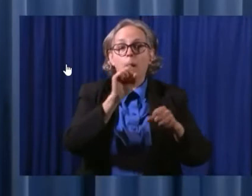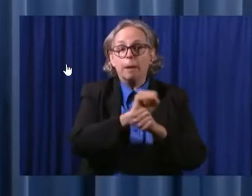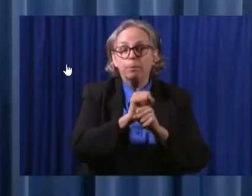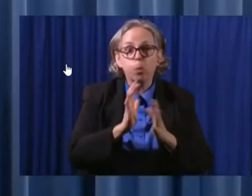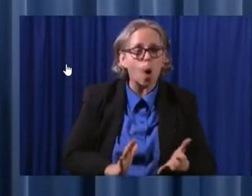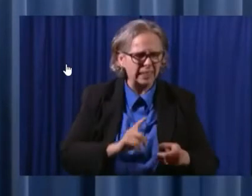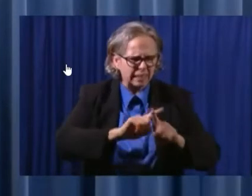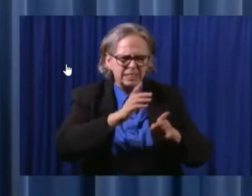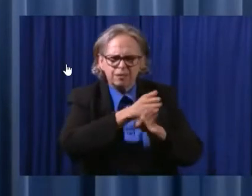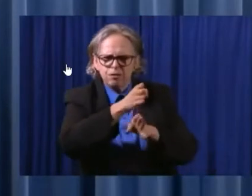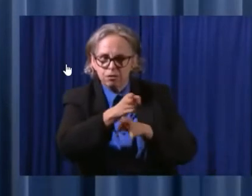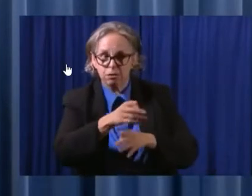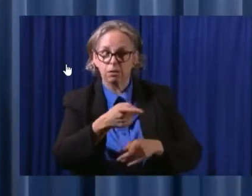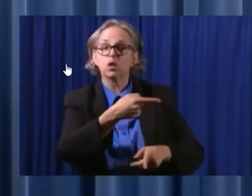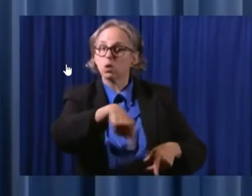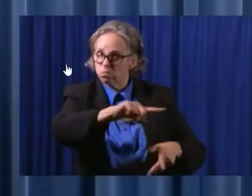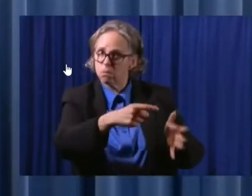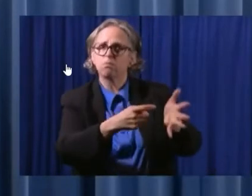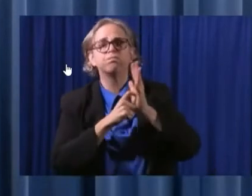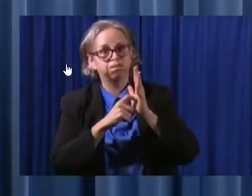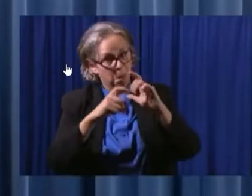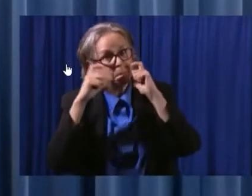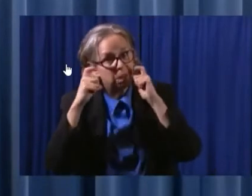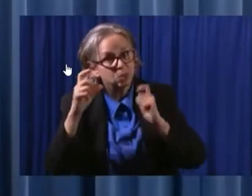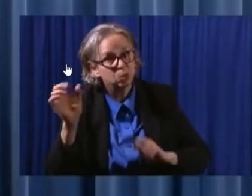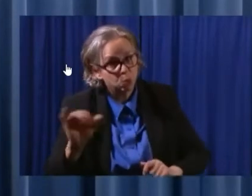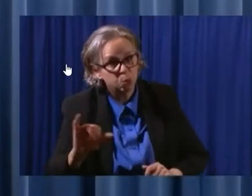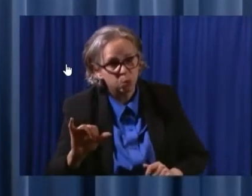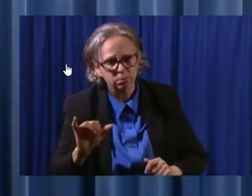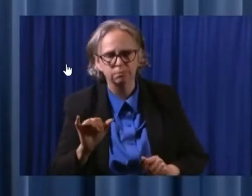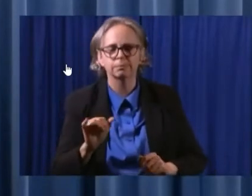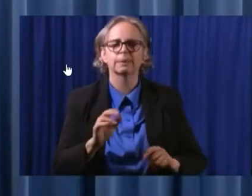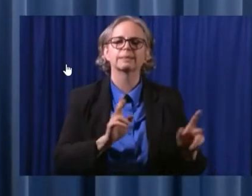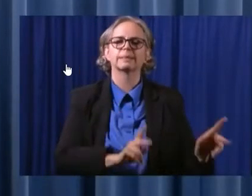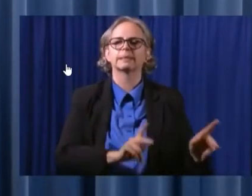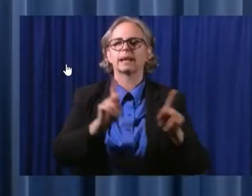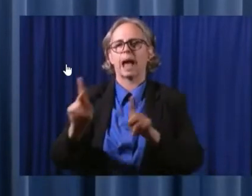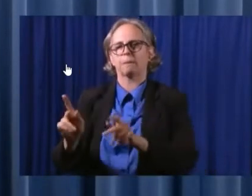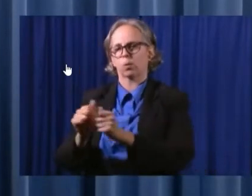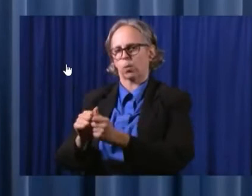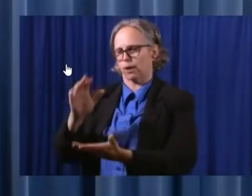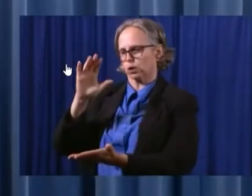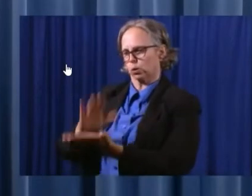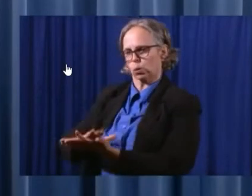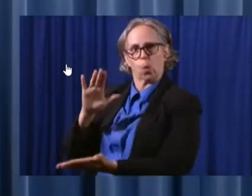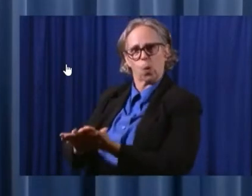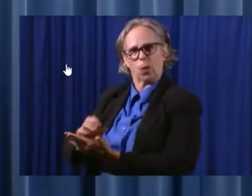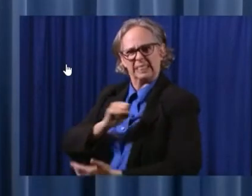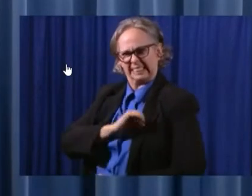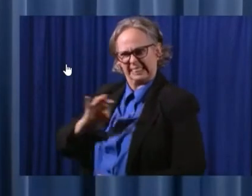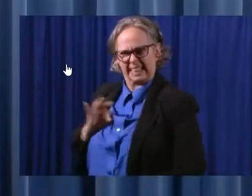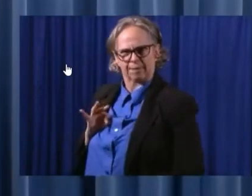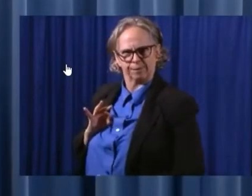requiring school staff to wear face coverings to reduce the spread of